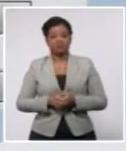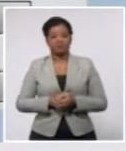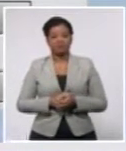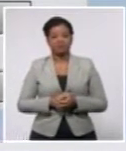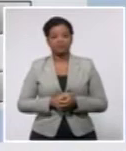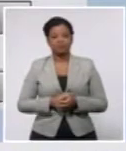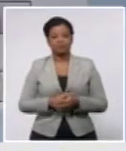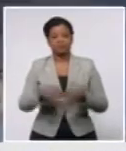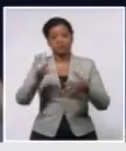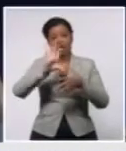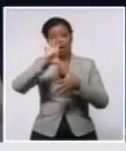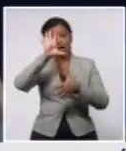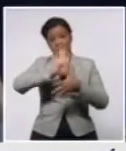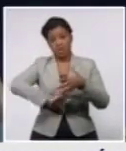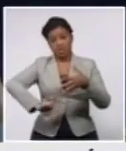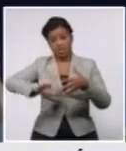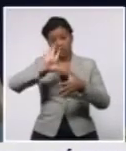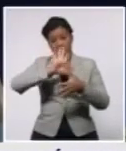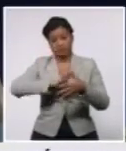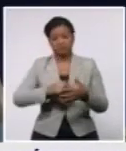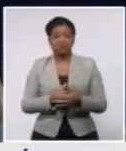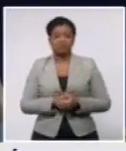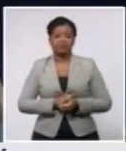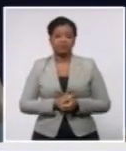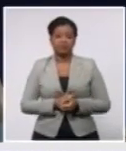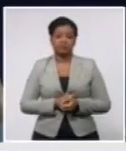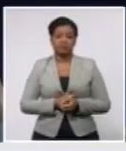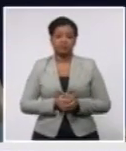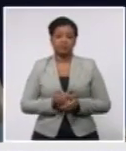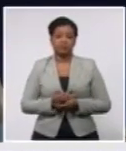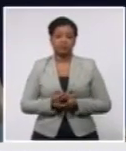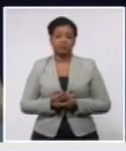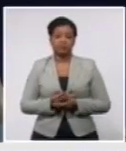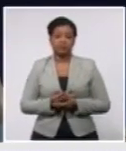93,631 new cases for